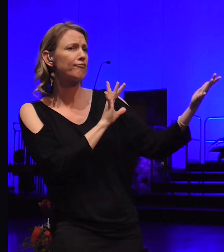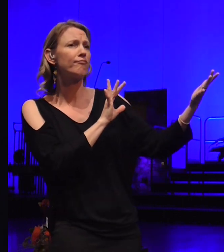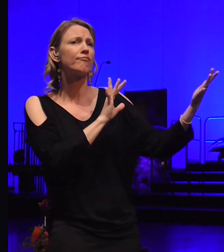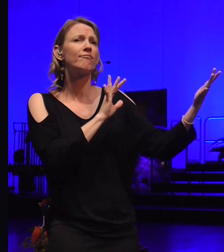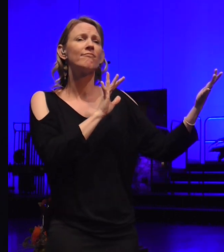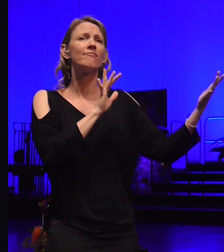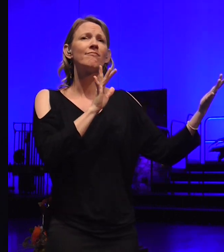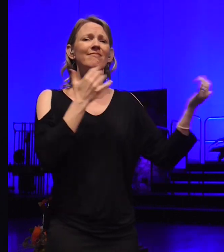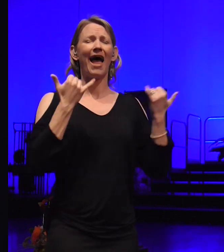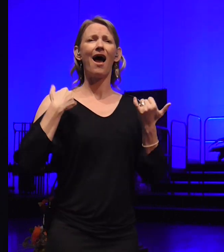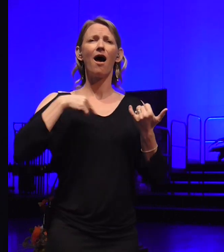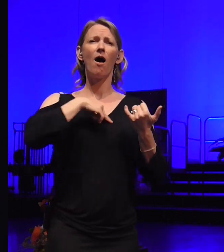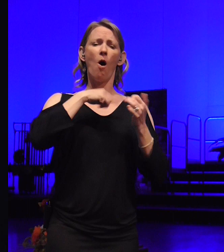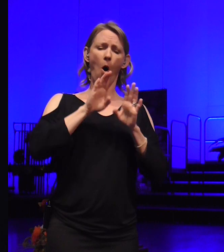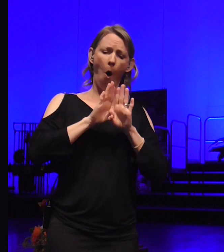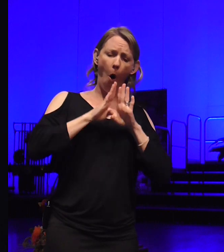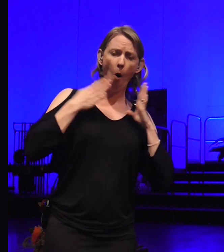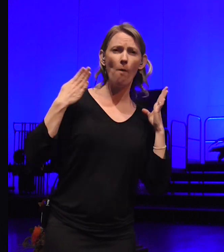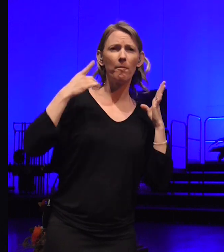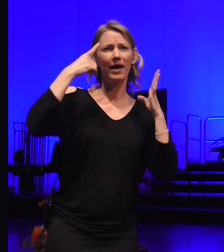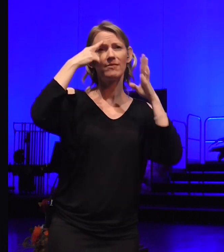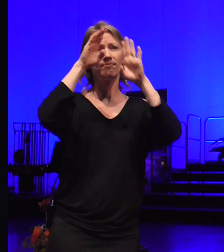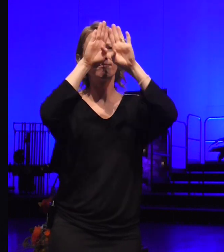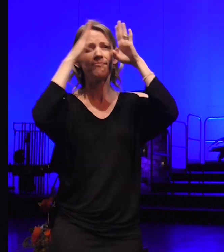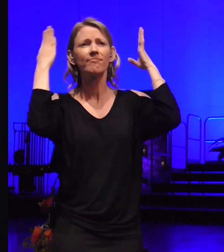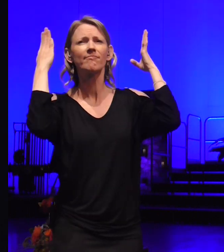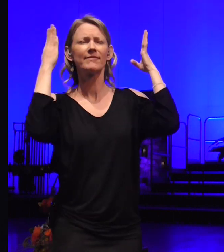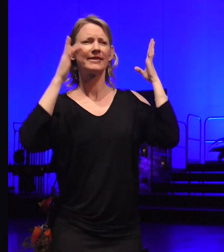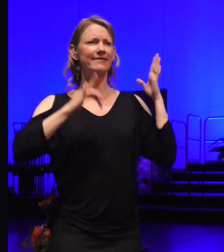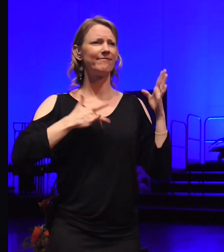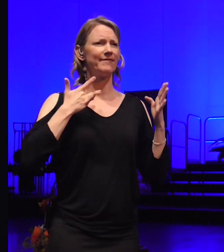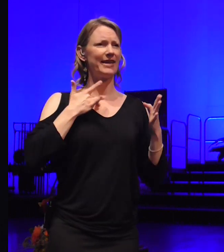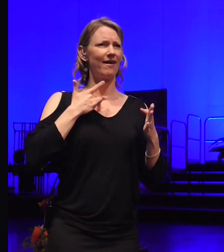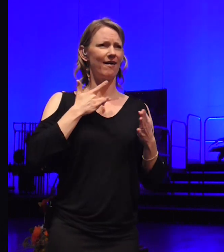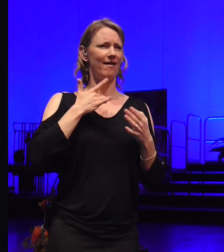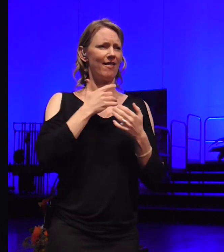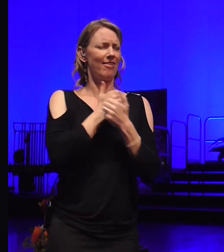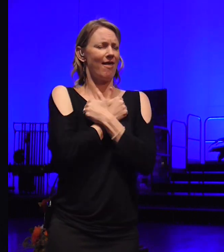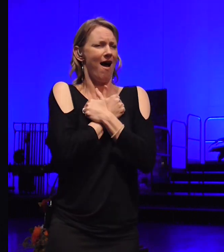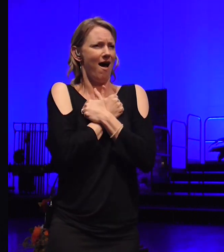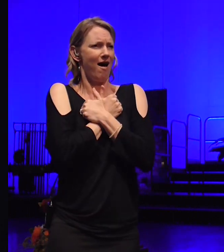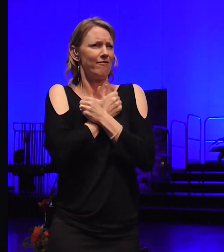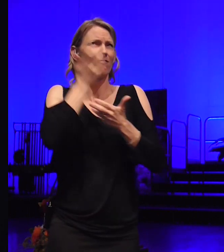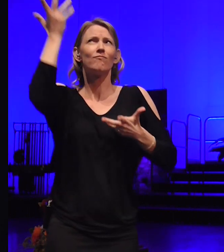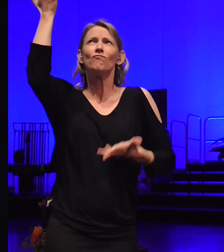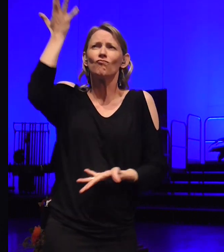And then we just open right now to feel that energy of love,